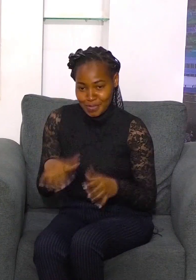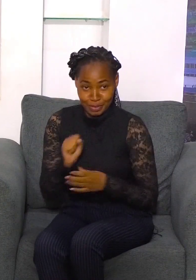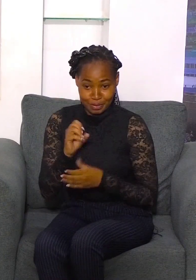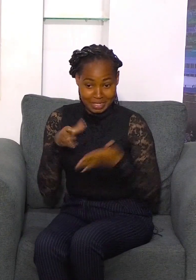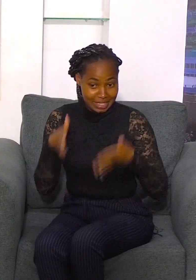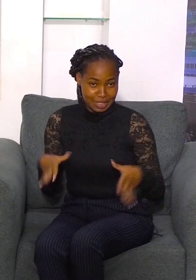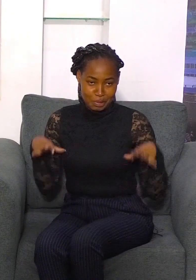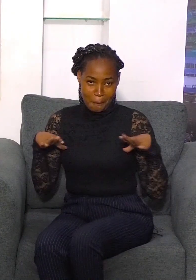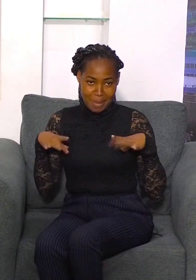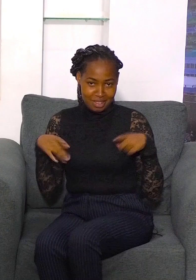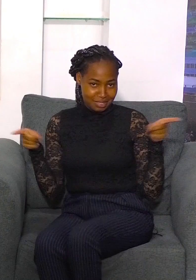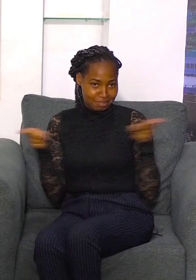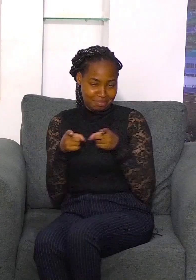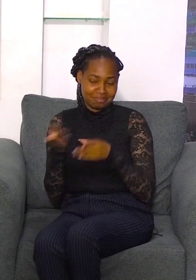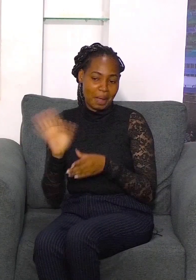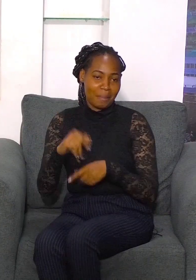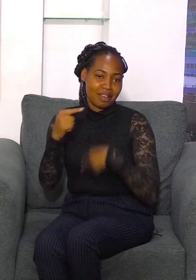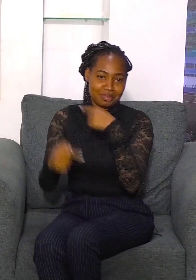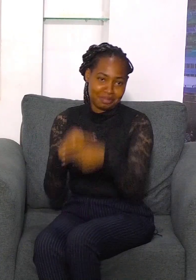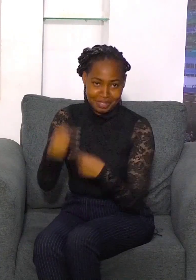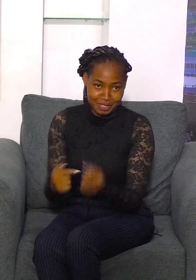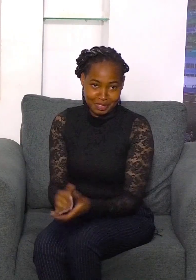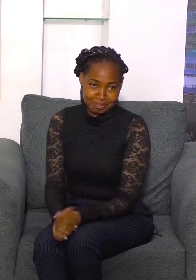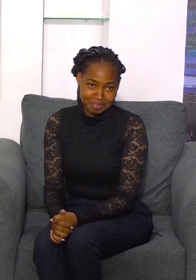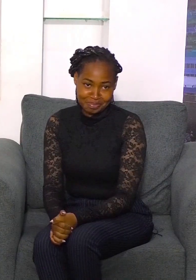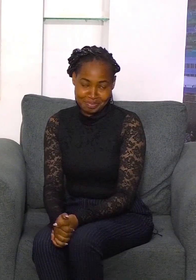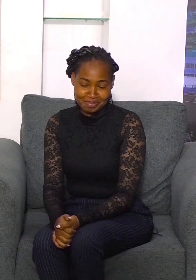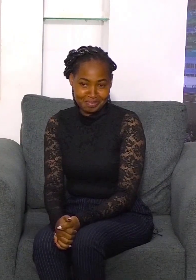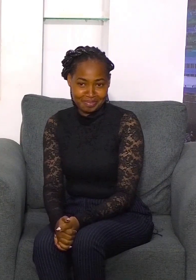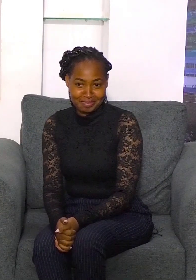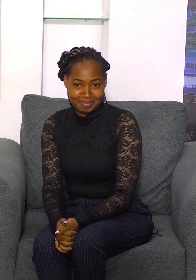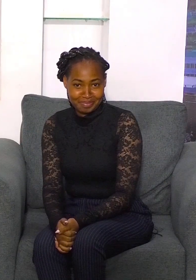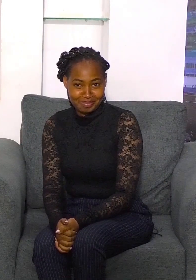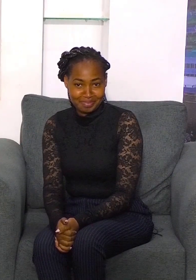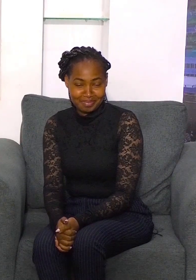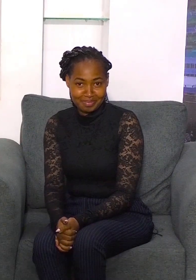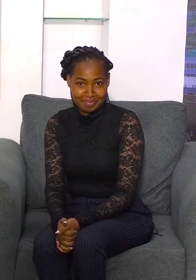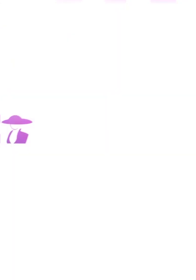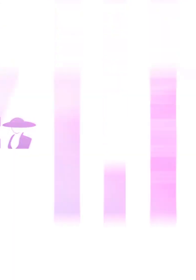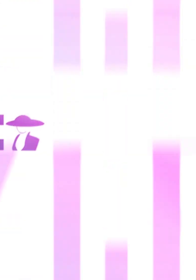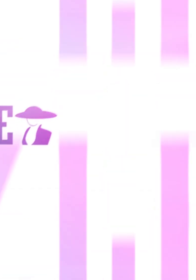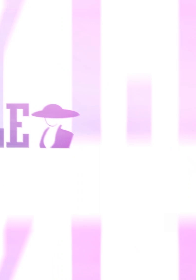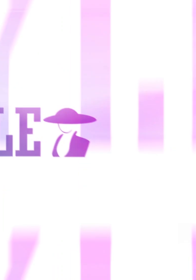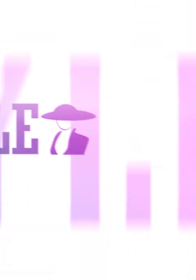So right now we're going to have our first commercial break, and we'll be right back to continue the discussion.